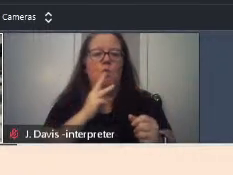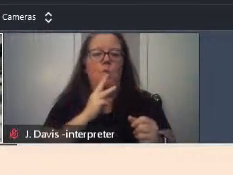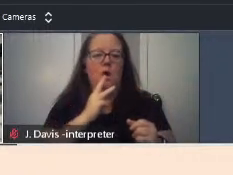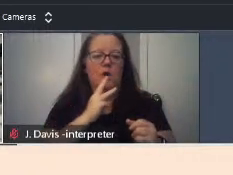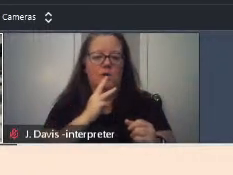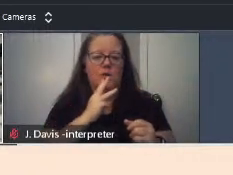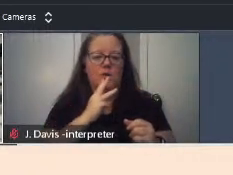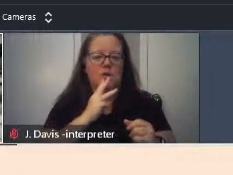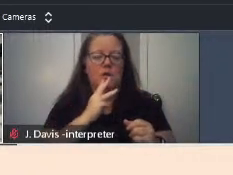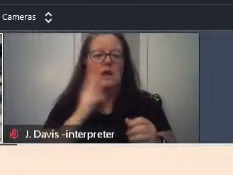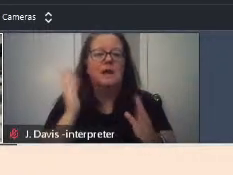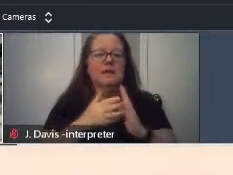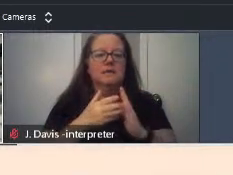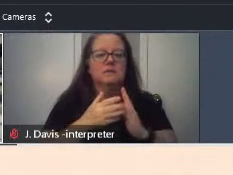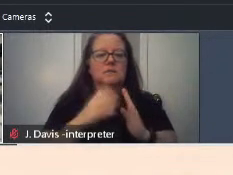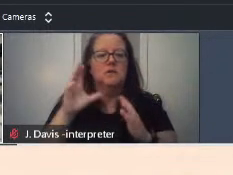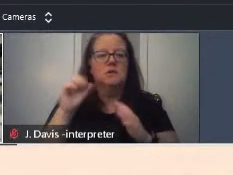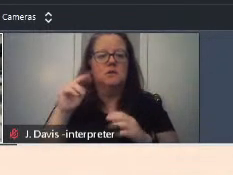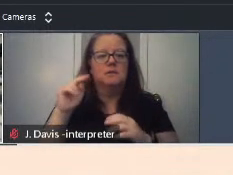groundwater contamination. Next slide, please.